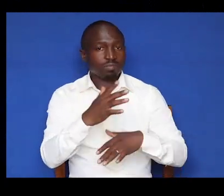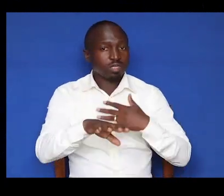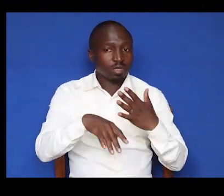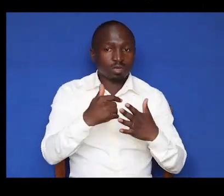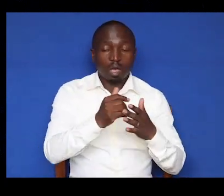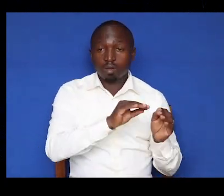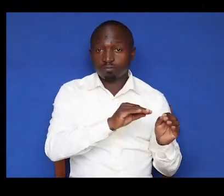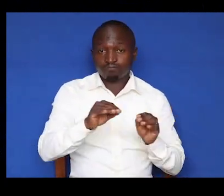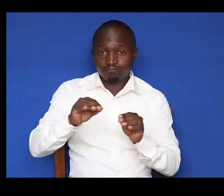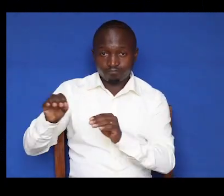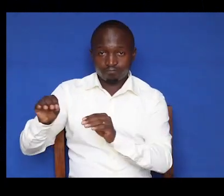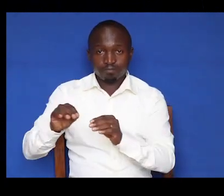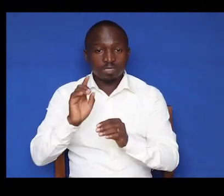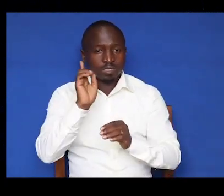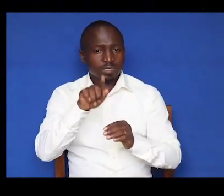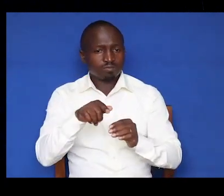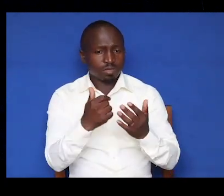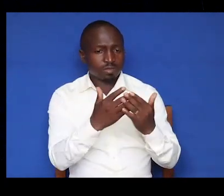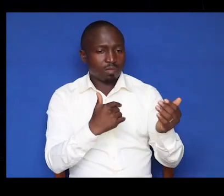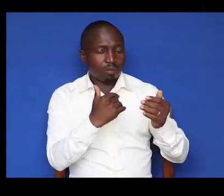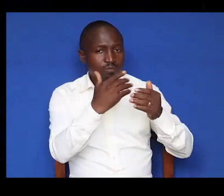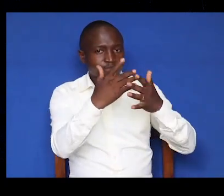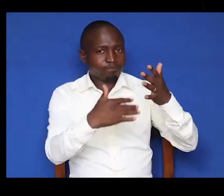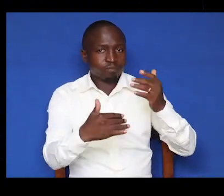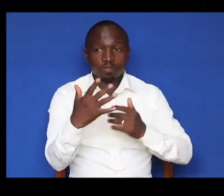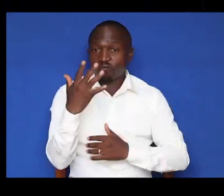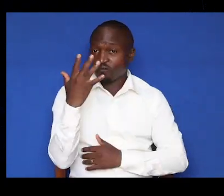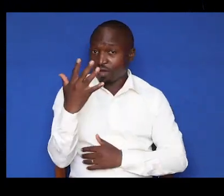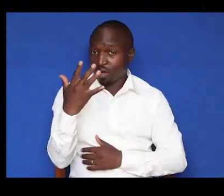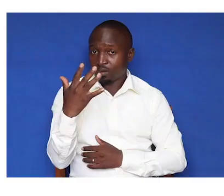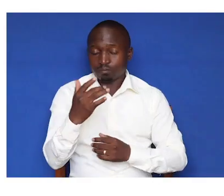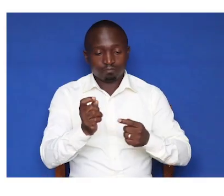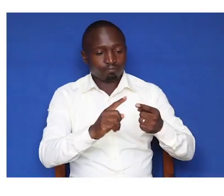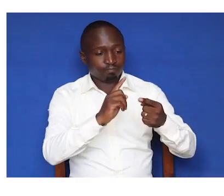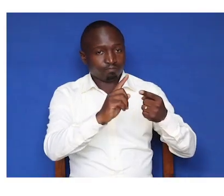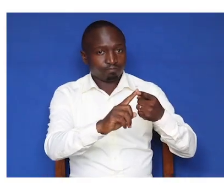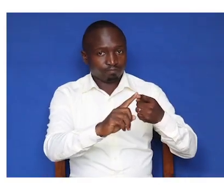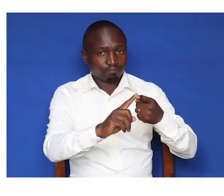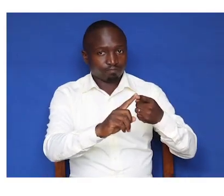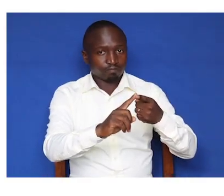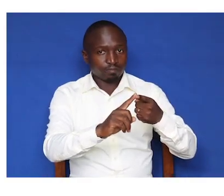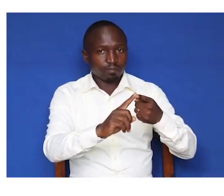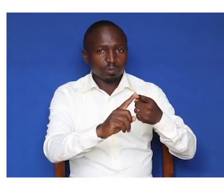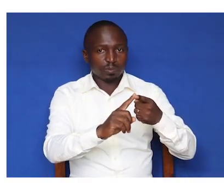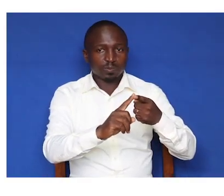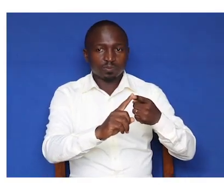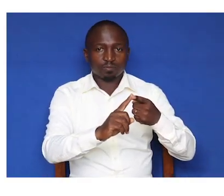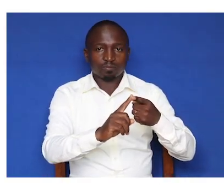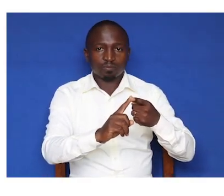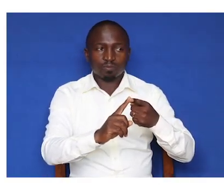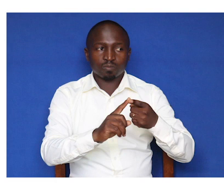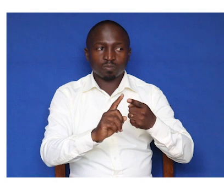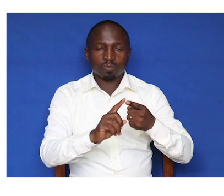factors. These are about 5, and they include the following. 1, the